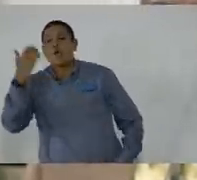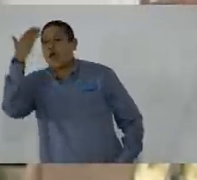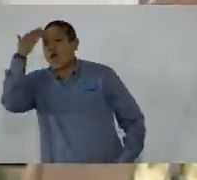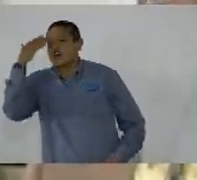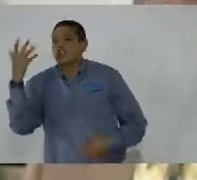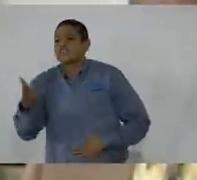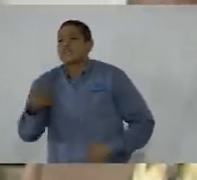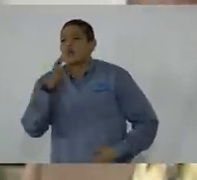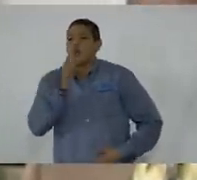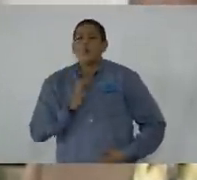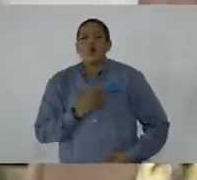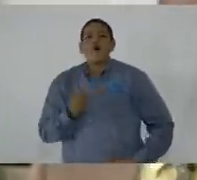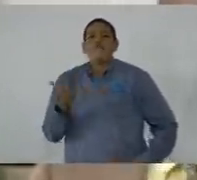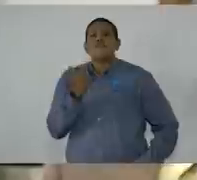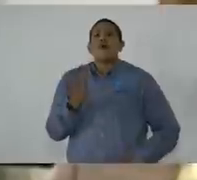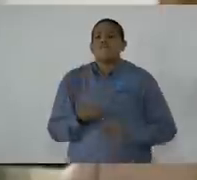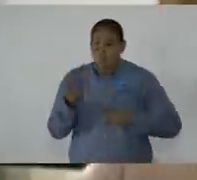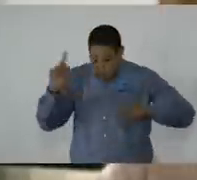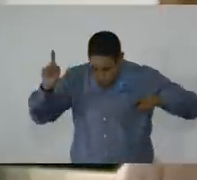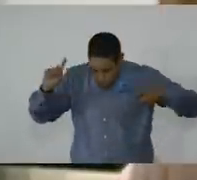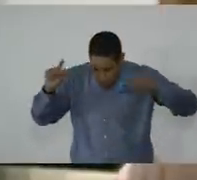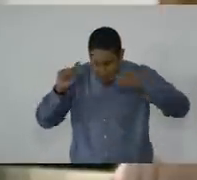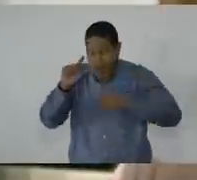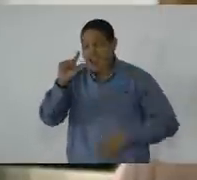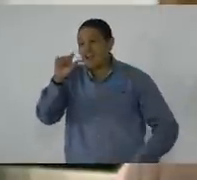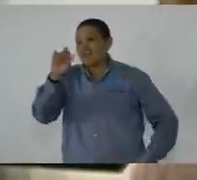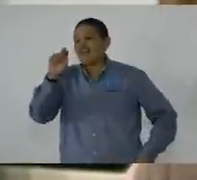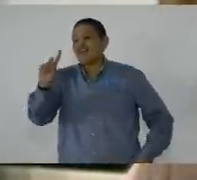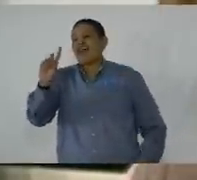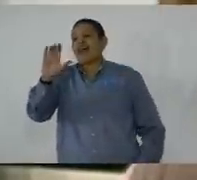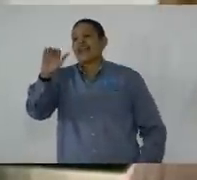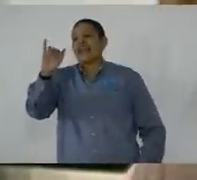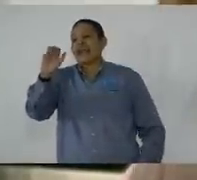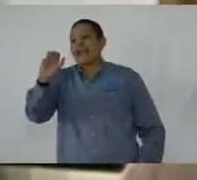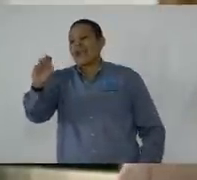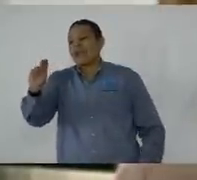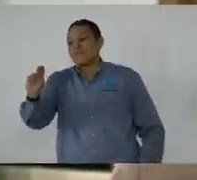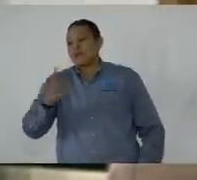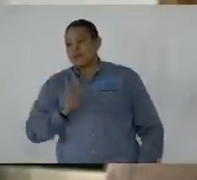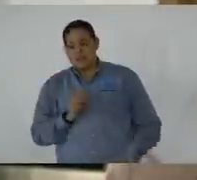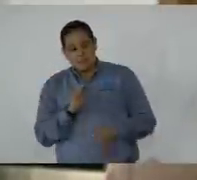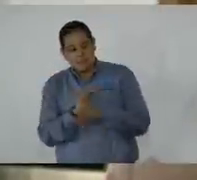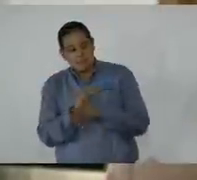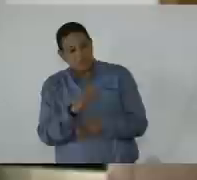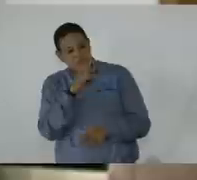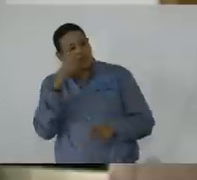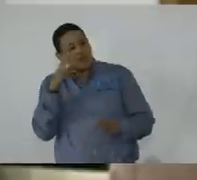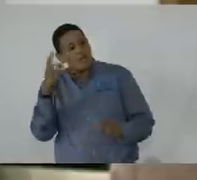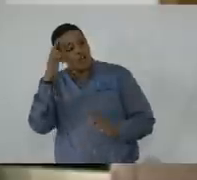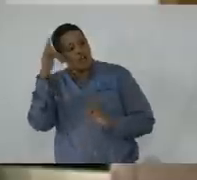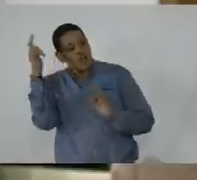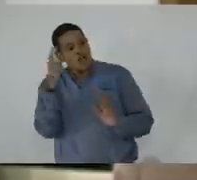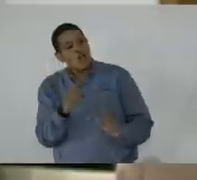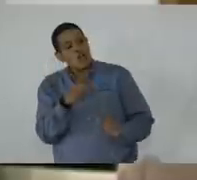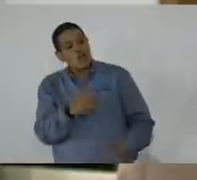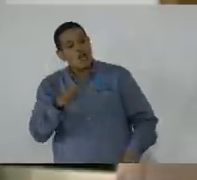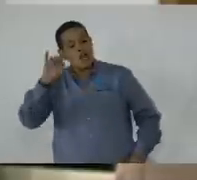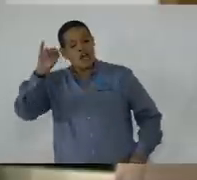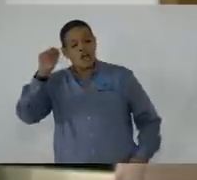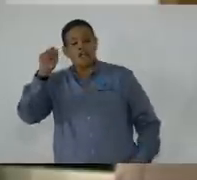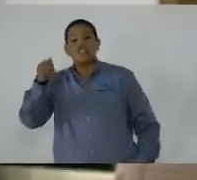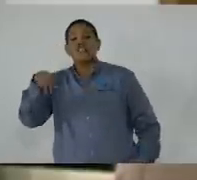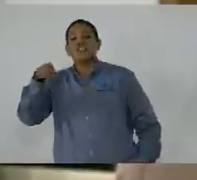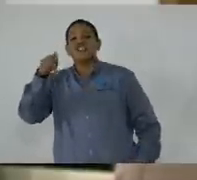our colleagues and friends from Grand Cayman, my colleague Minister of Agriculture, Honourable J.E.